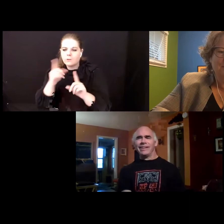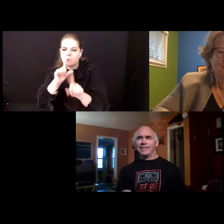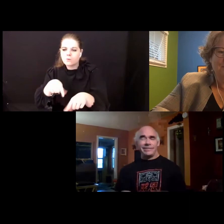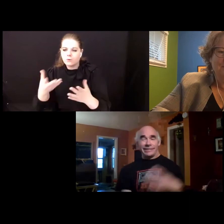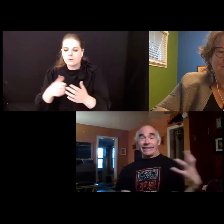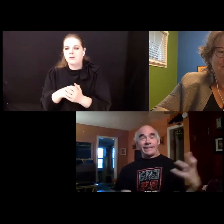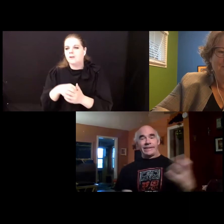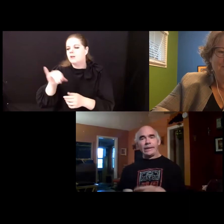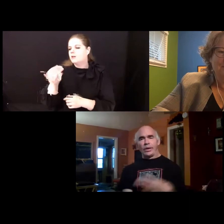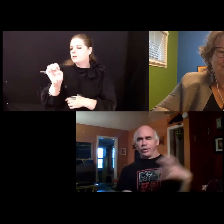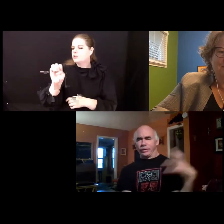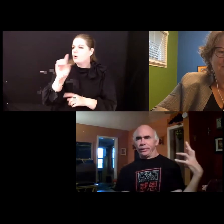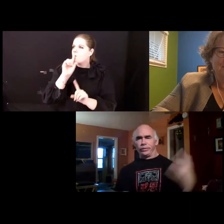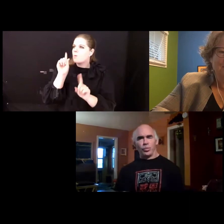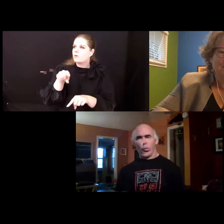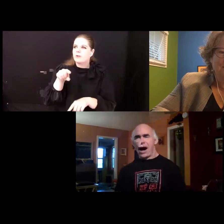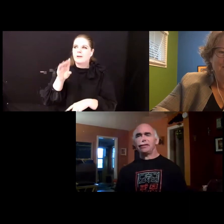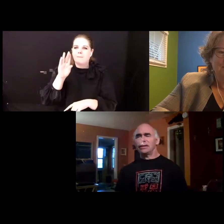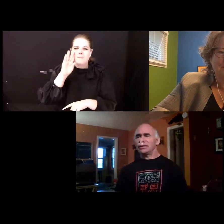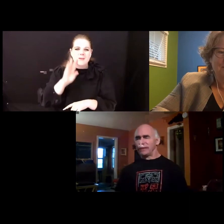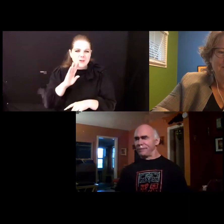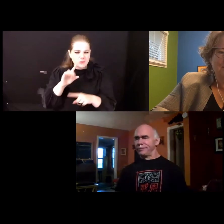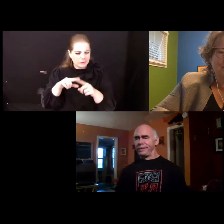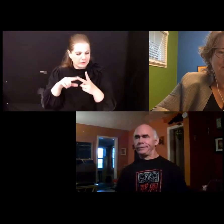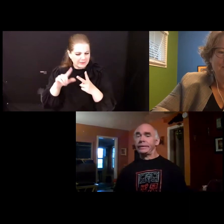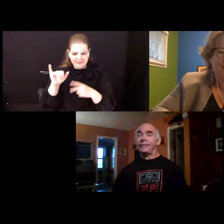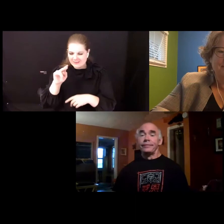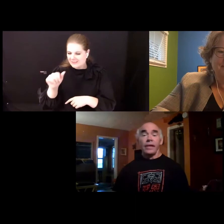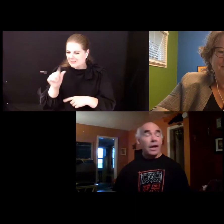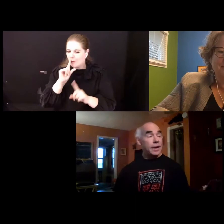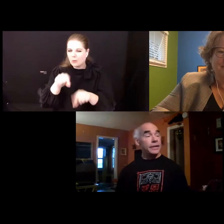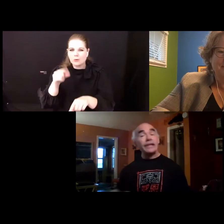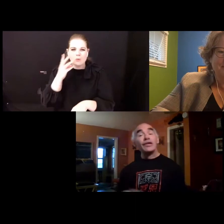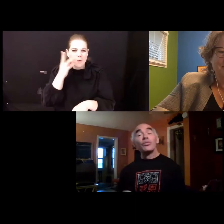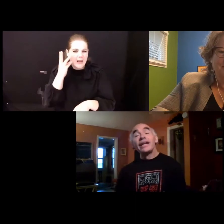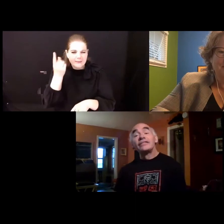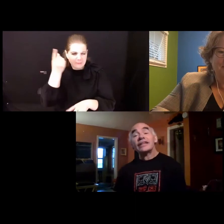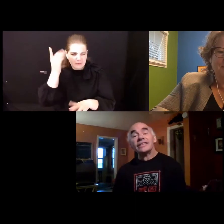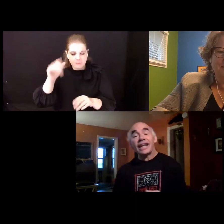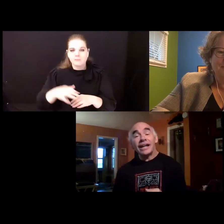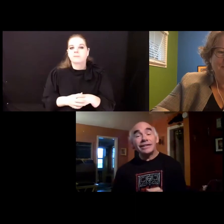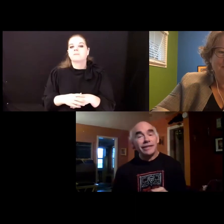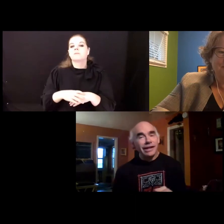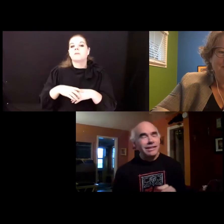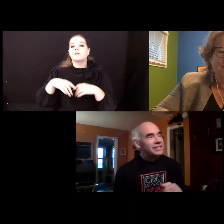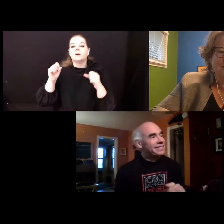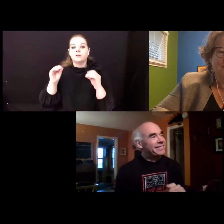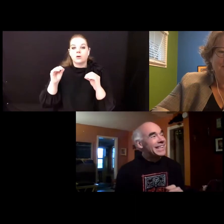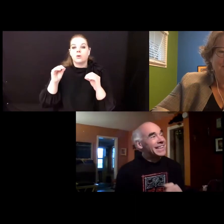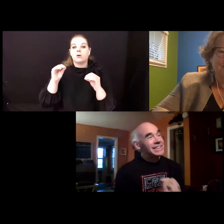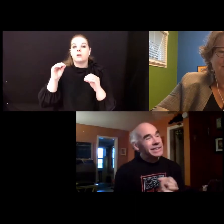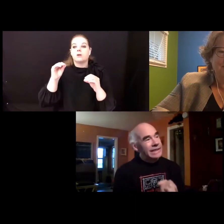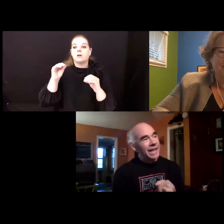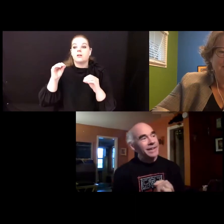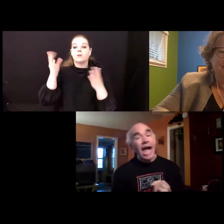beer and Tina ordered wine or something. And then the waitress turned to